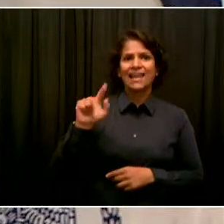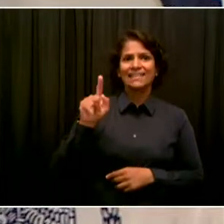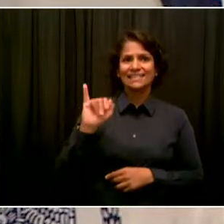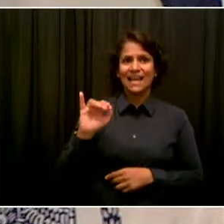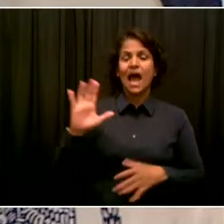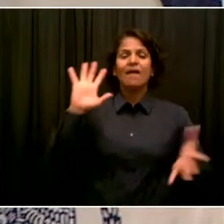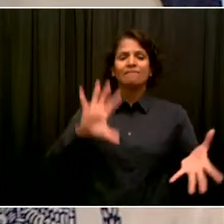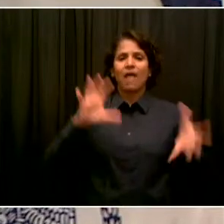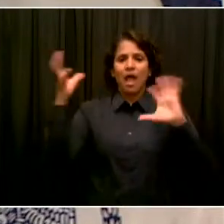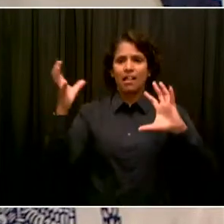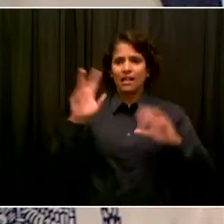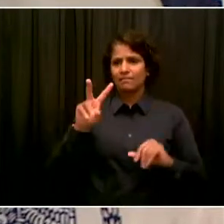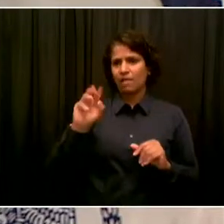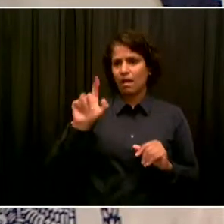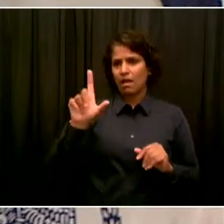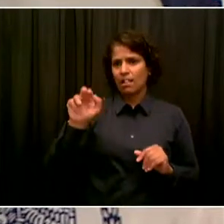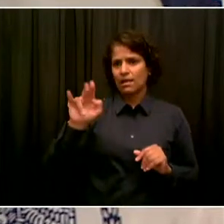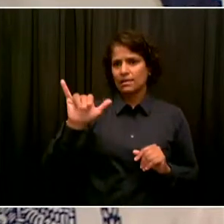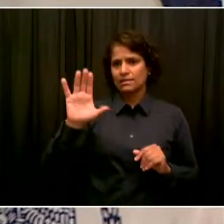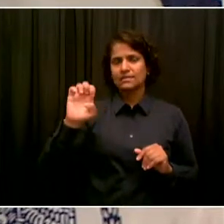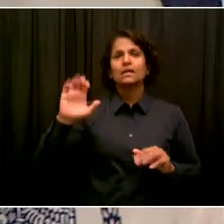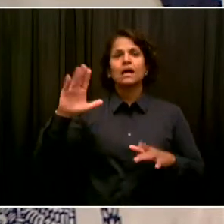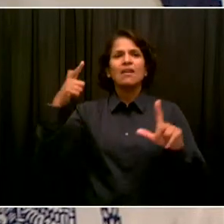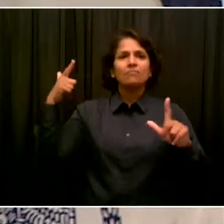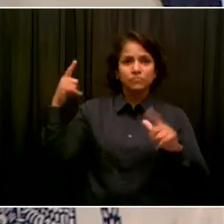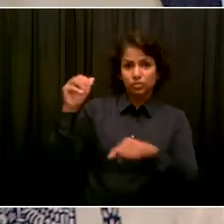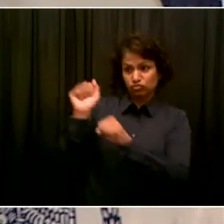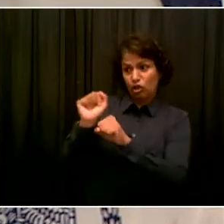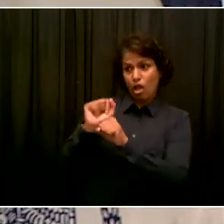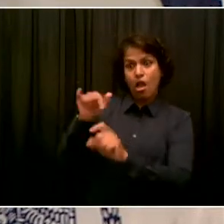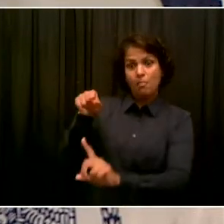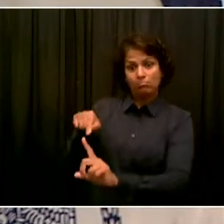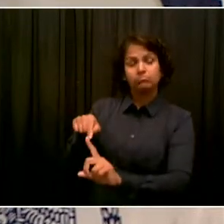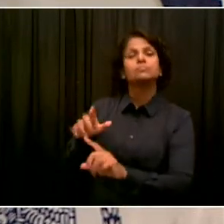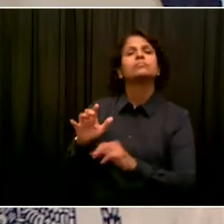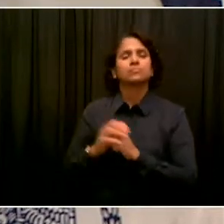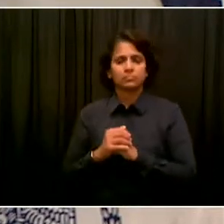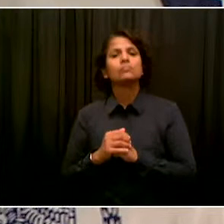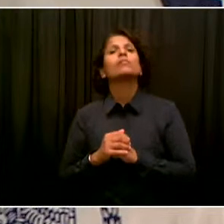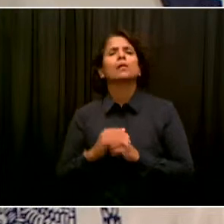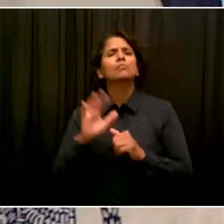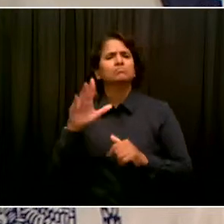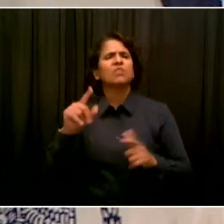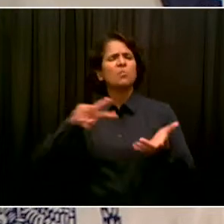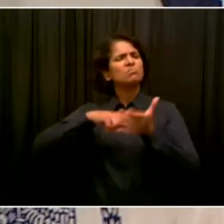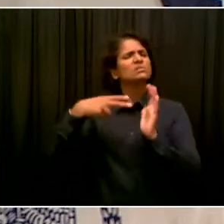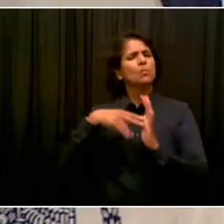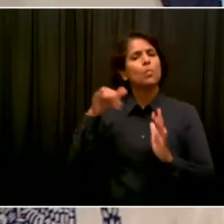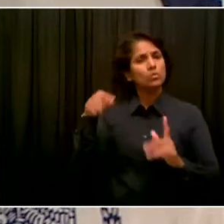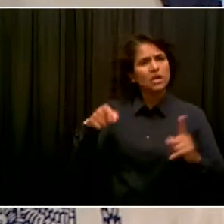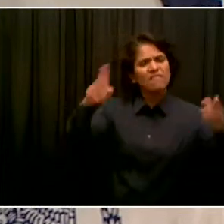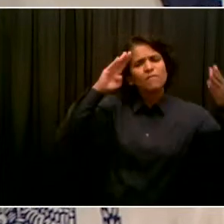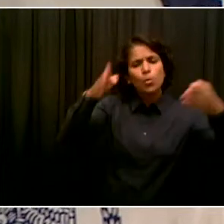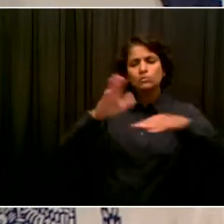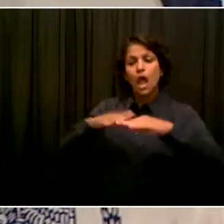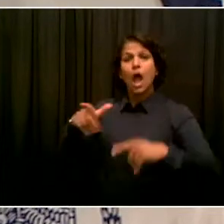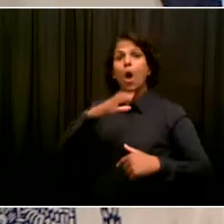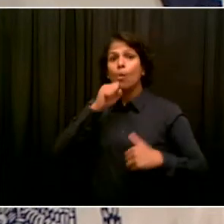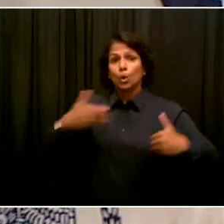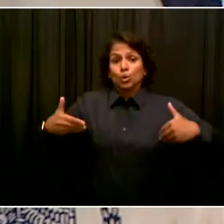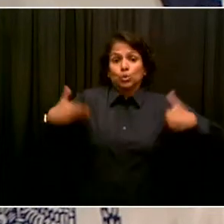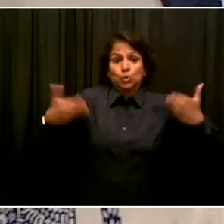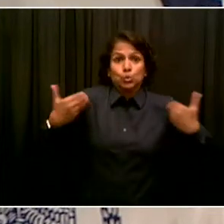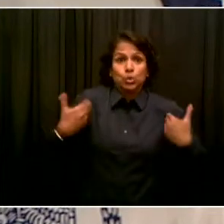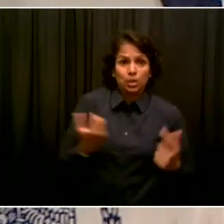going to do something else that's really going to help. And it's all about reaching our young people and reaching them in every way, helping encourage and support